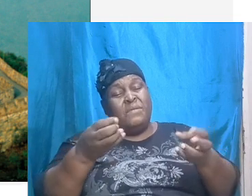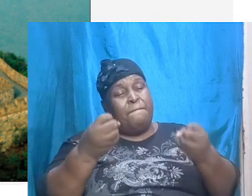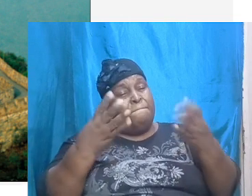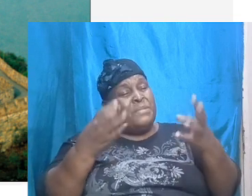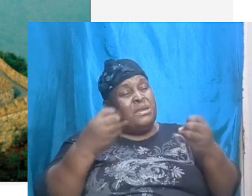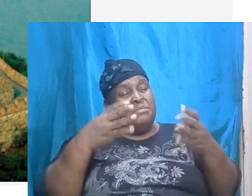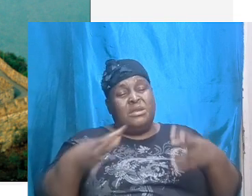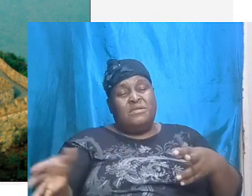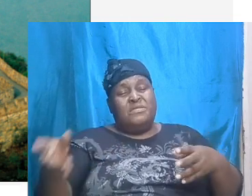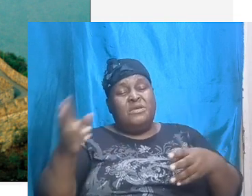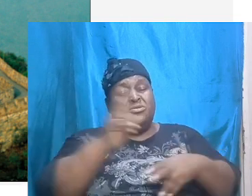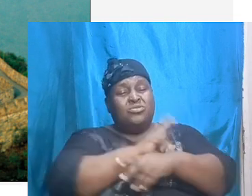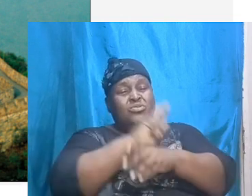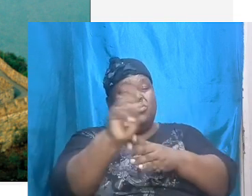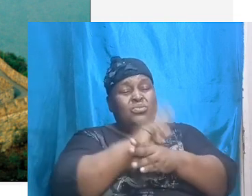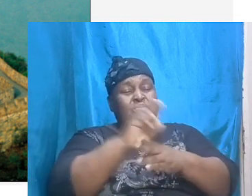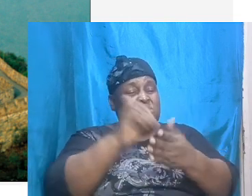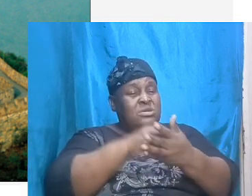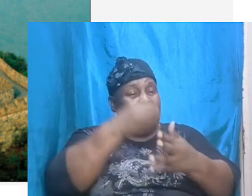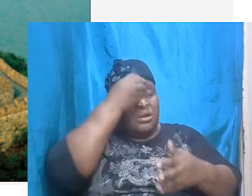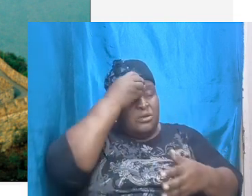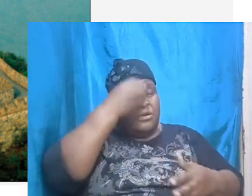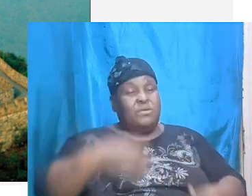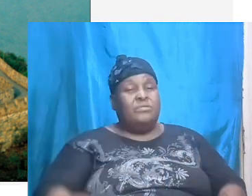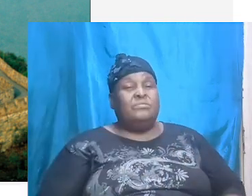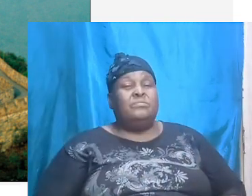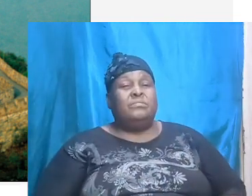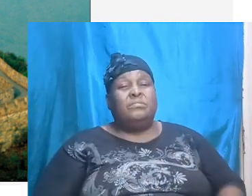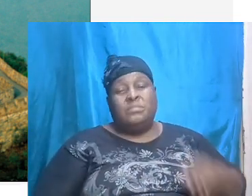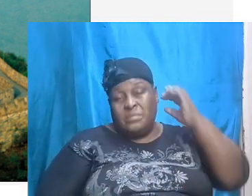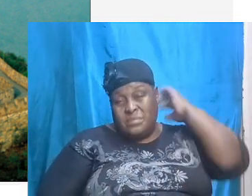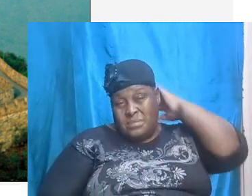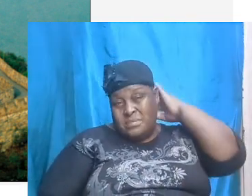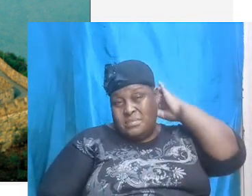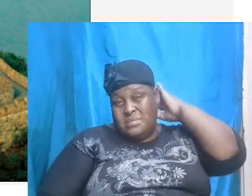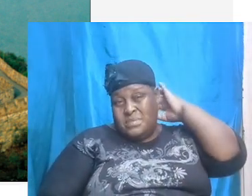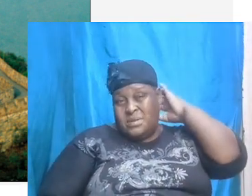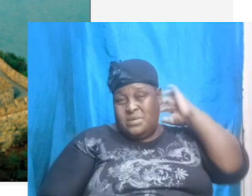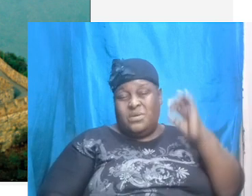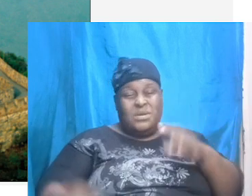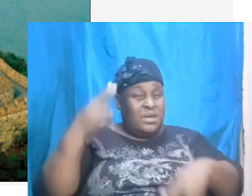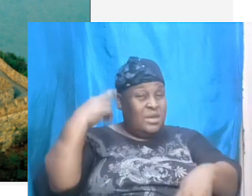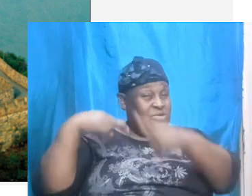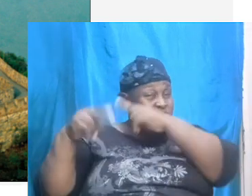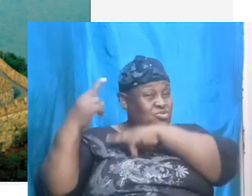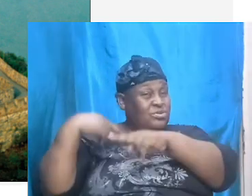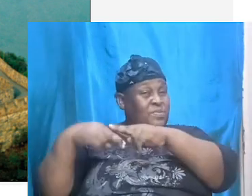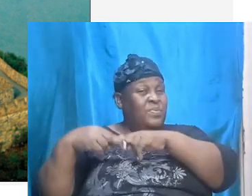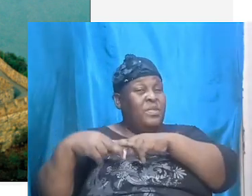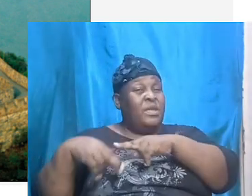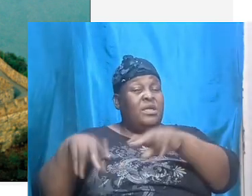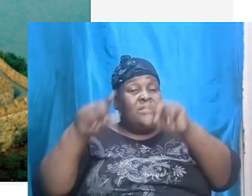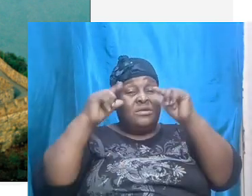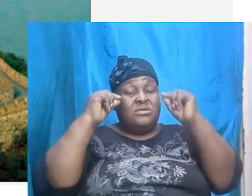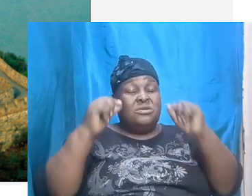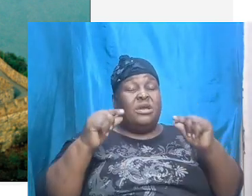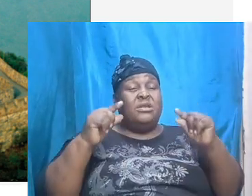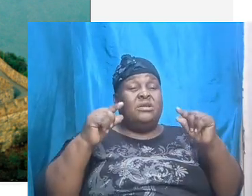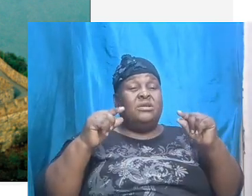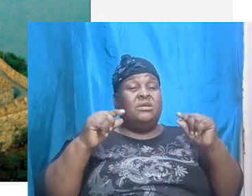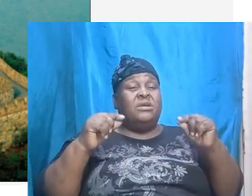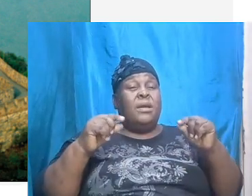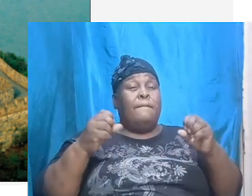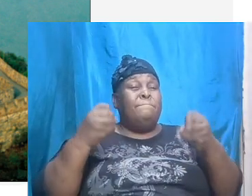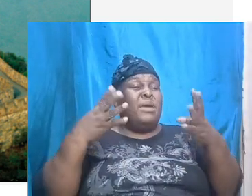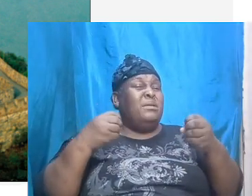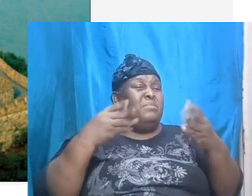can use and we can learn from. Now, according to history, the Chinese, many ages